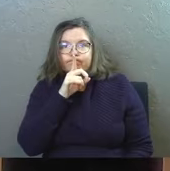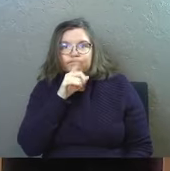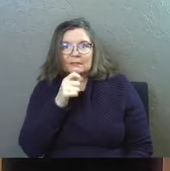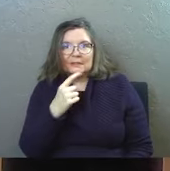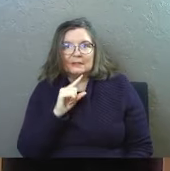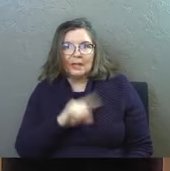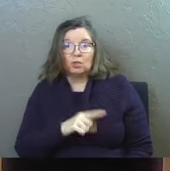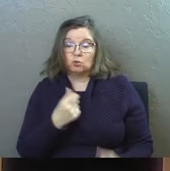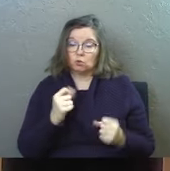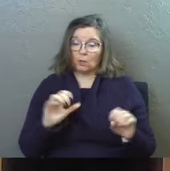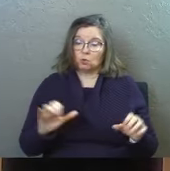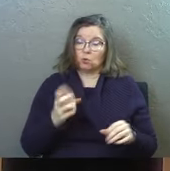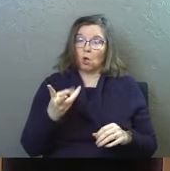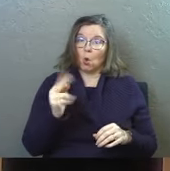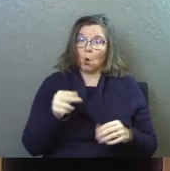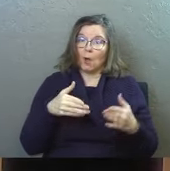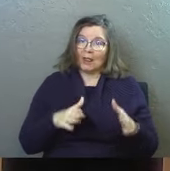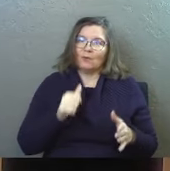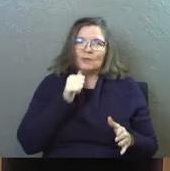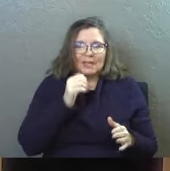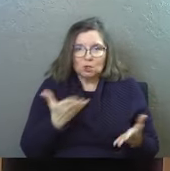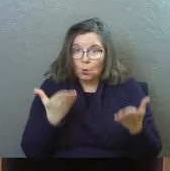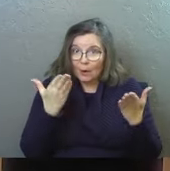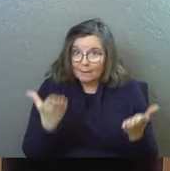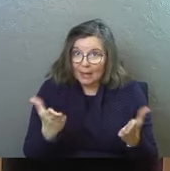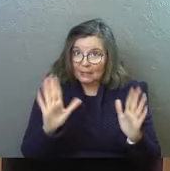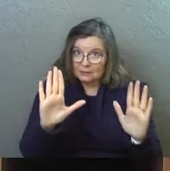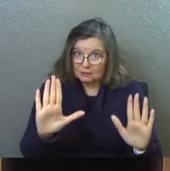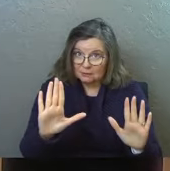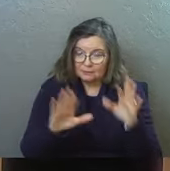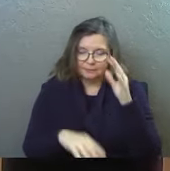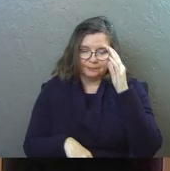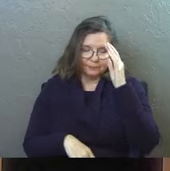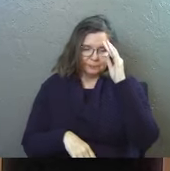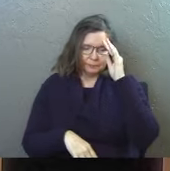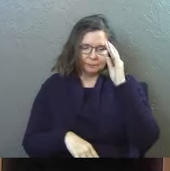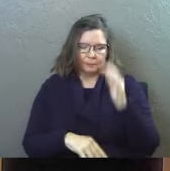if you're going to try to do this in your own life which I do not recommend by the way